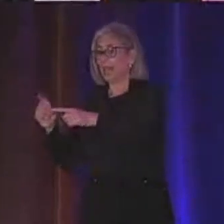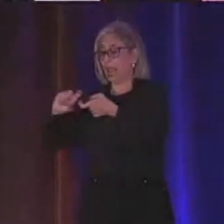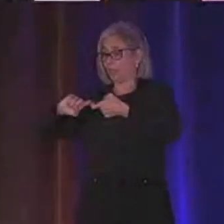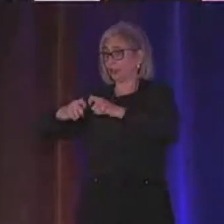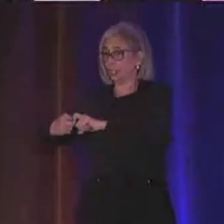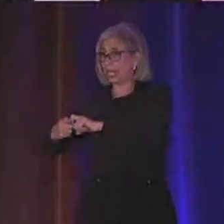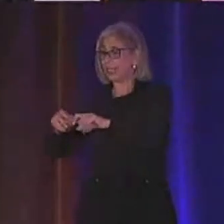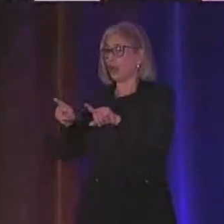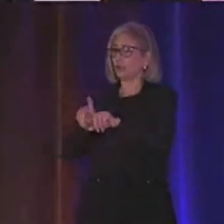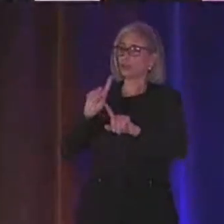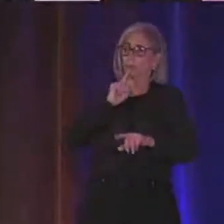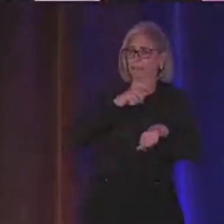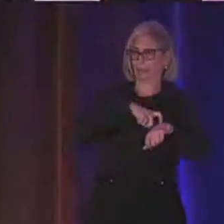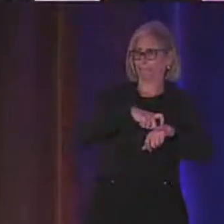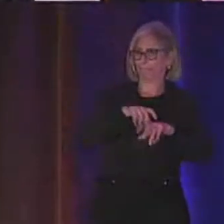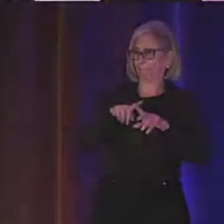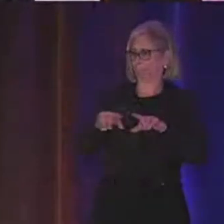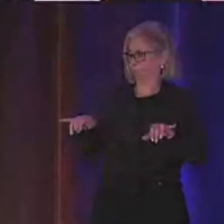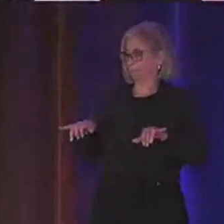real time.